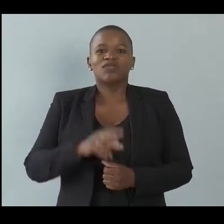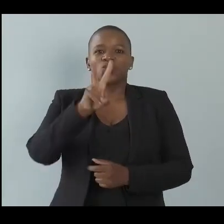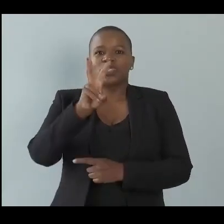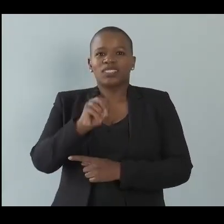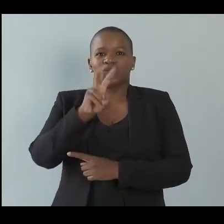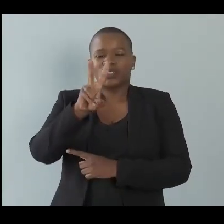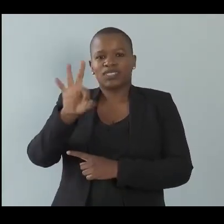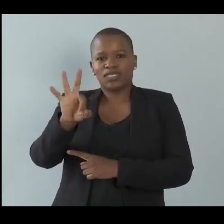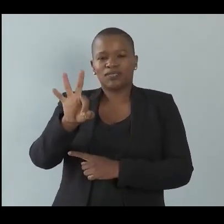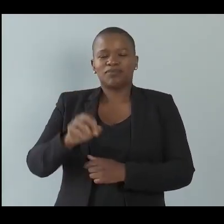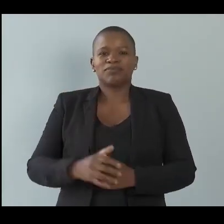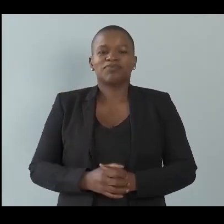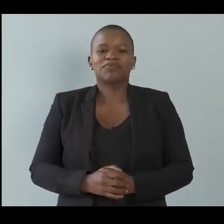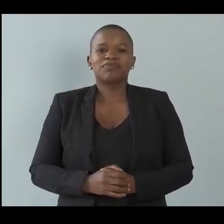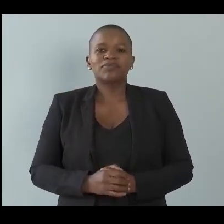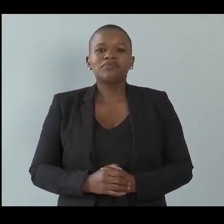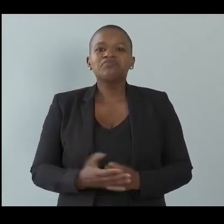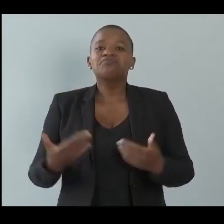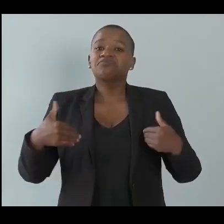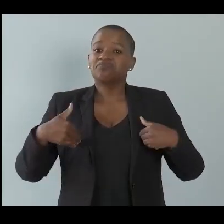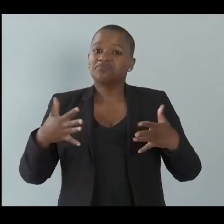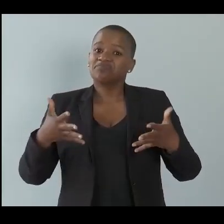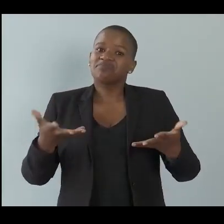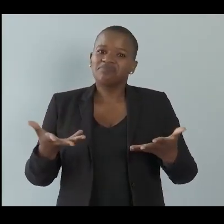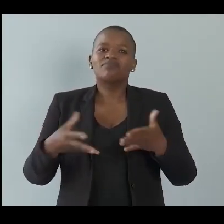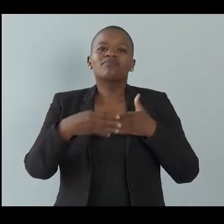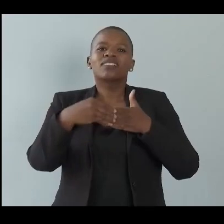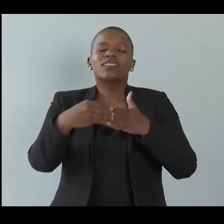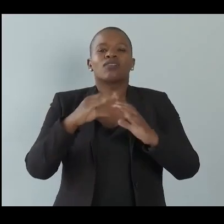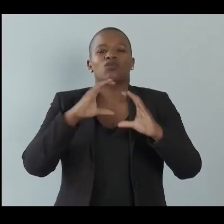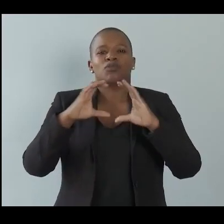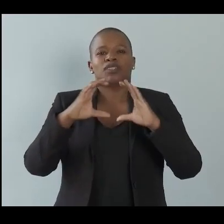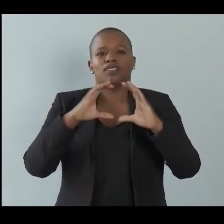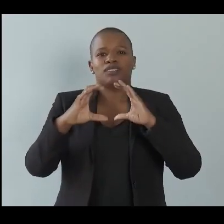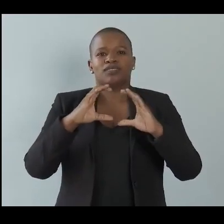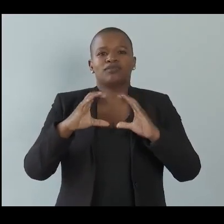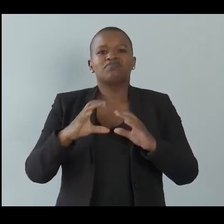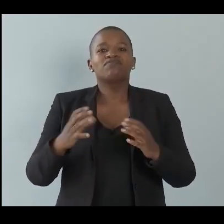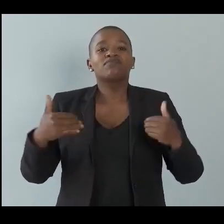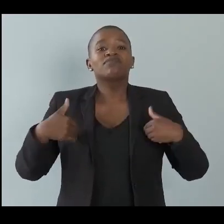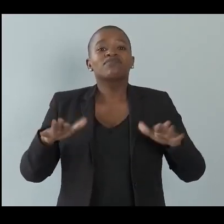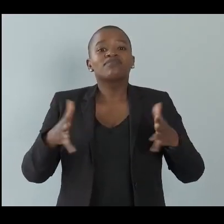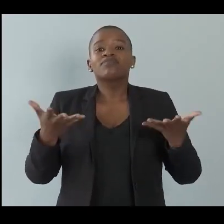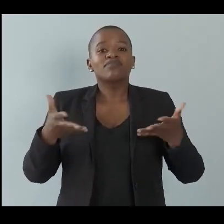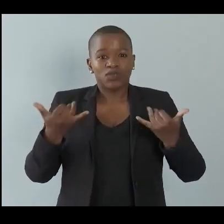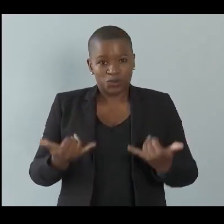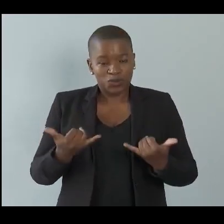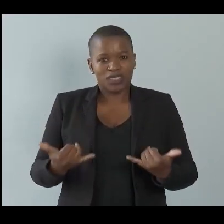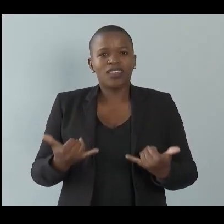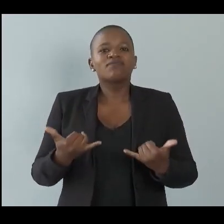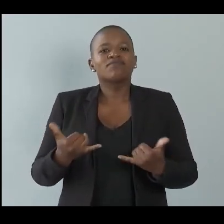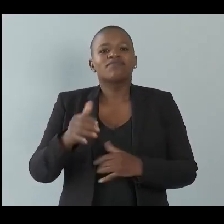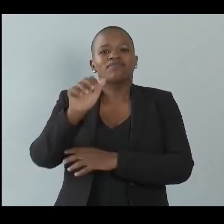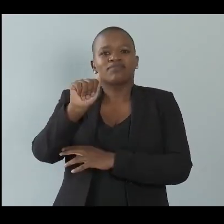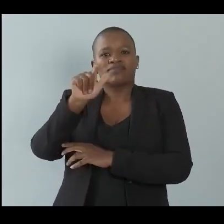Keith Chitaka and I lead communications for Altron FinTech. With me today are Altron CEO Werner